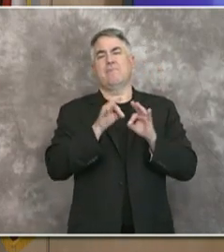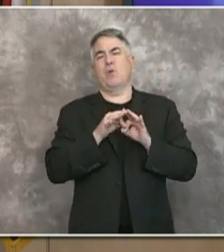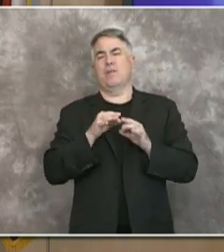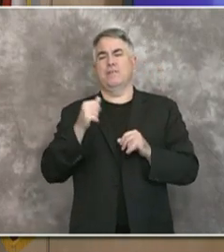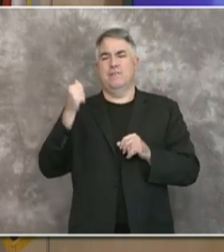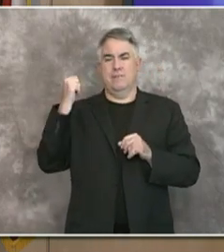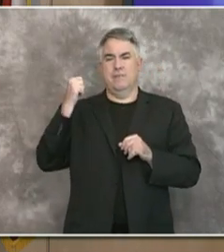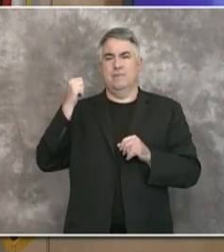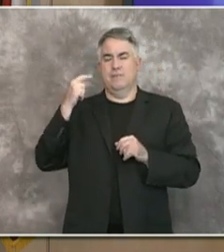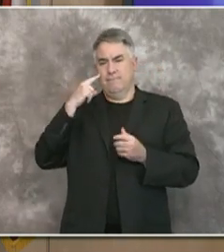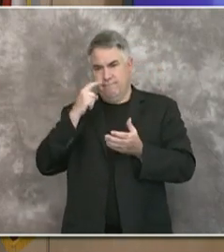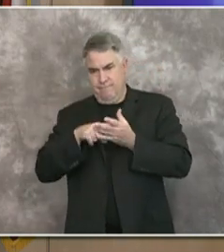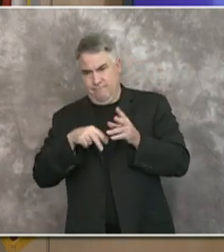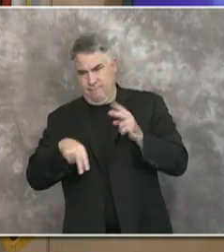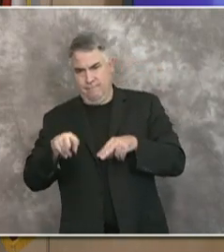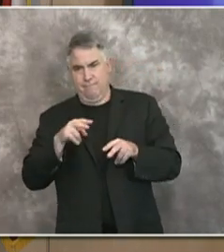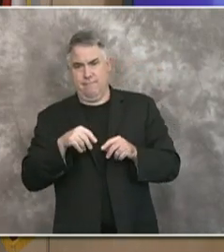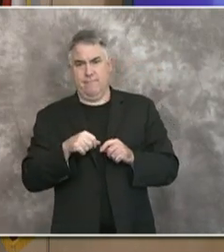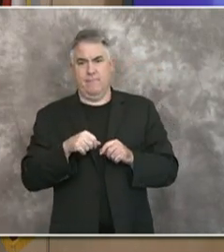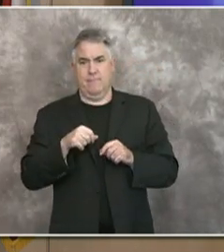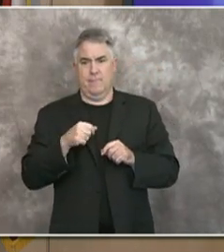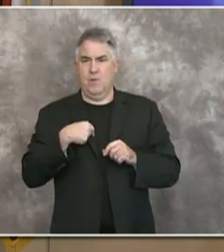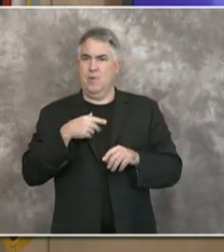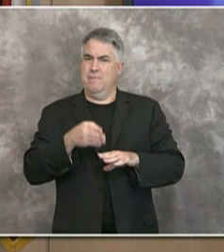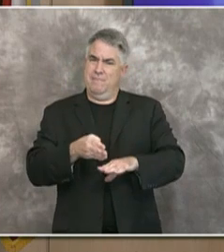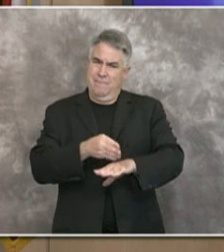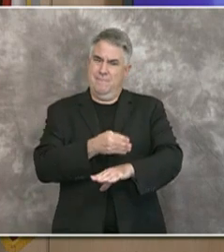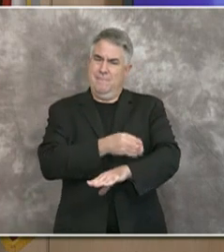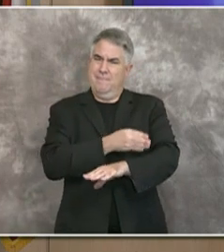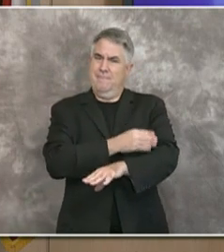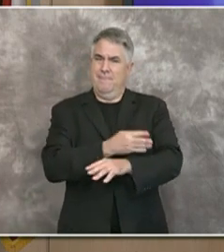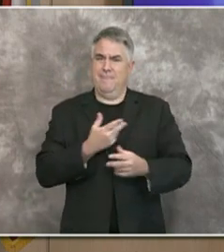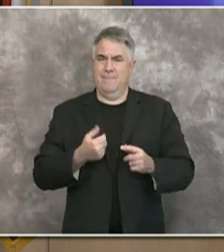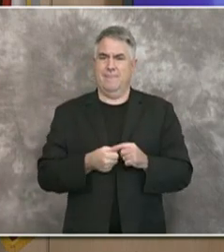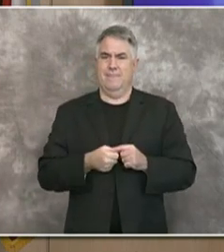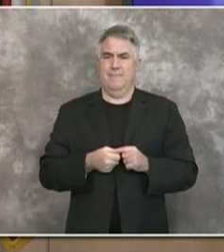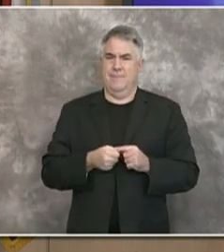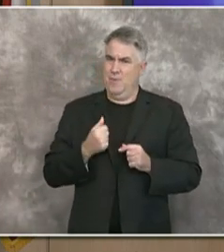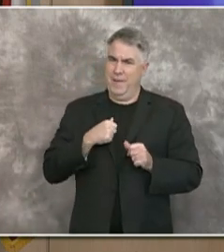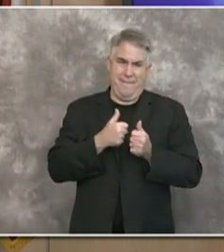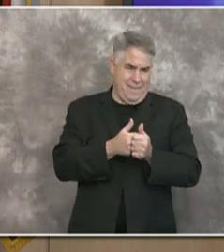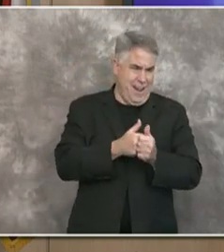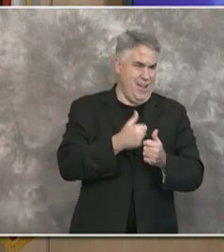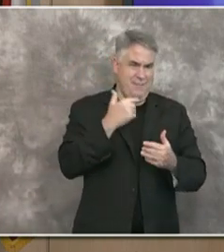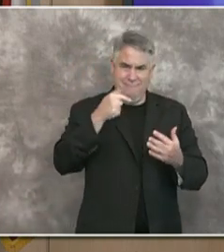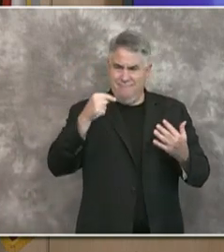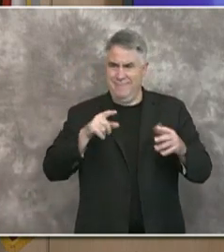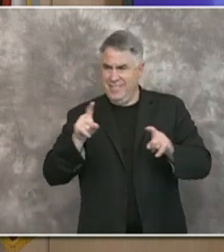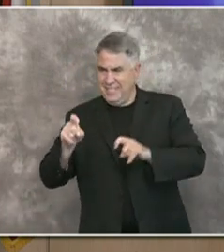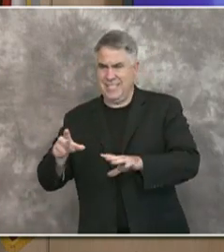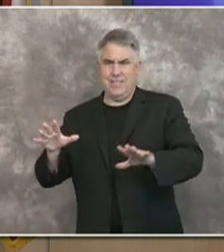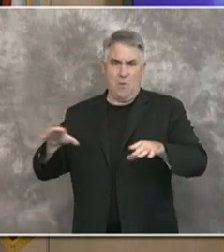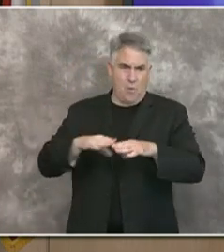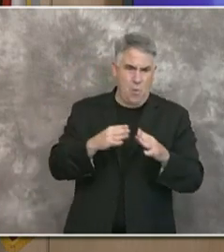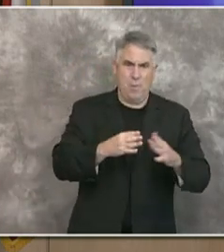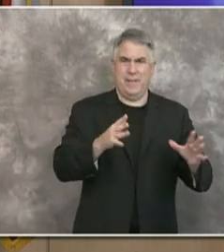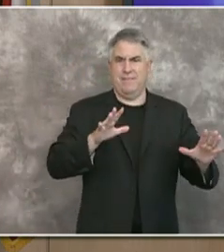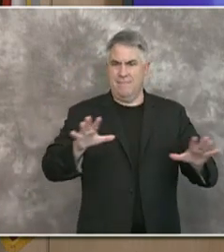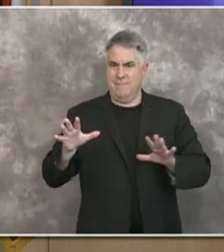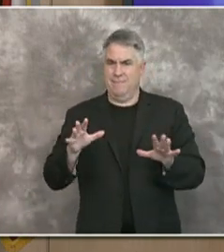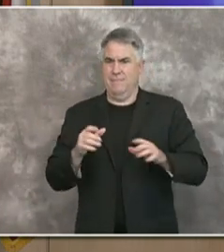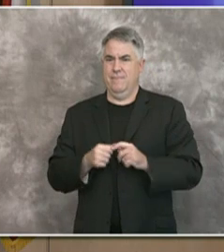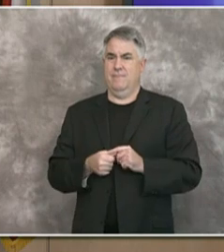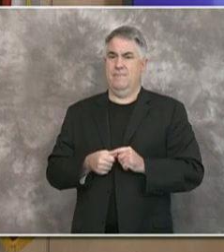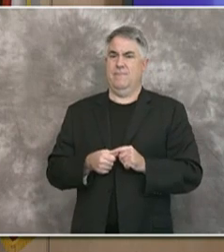come in a very short time. We are moving at a very rapid pace through the reopening. And so, again, you know, we